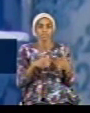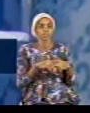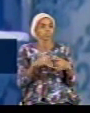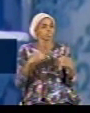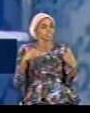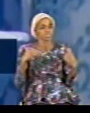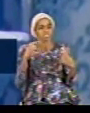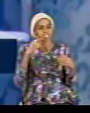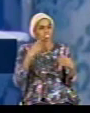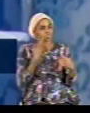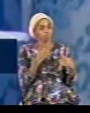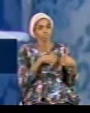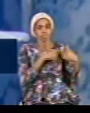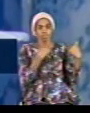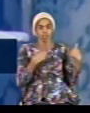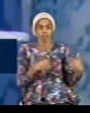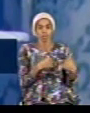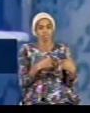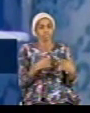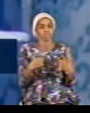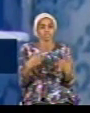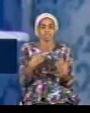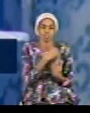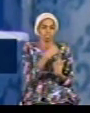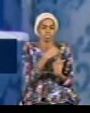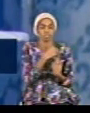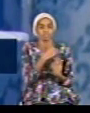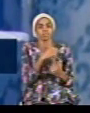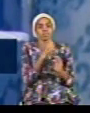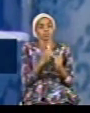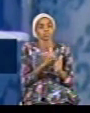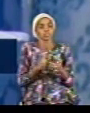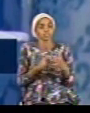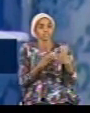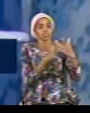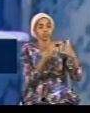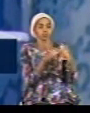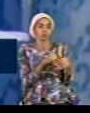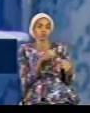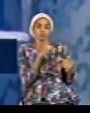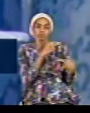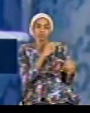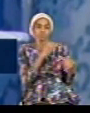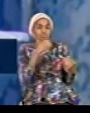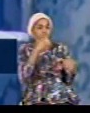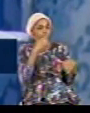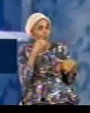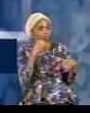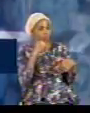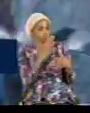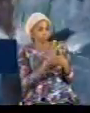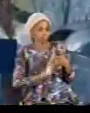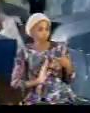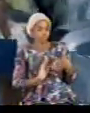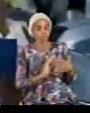to partial stroke. This always comes with excruciating pains. Someone invited her to